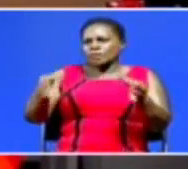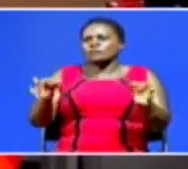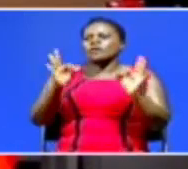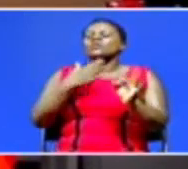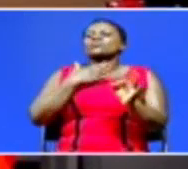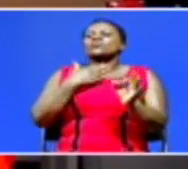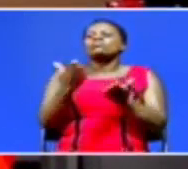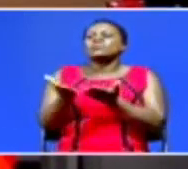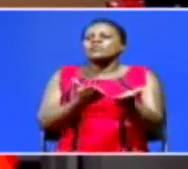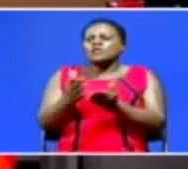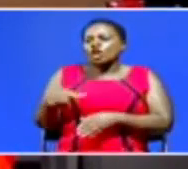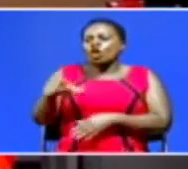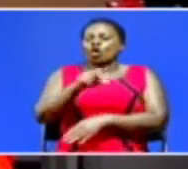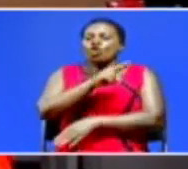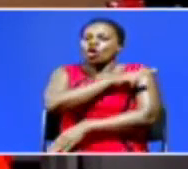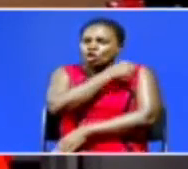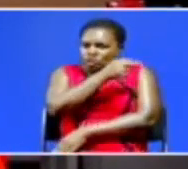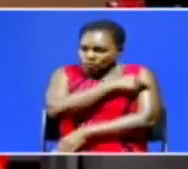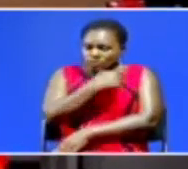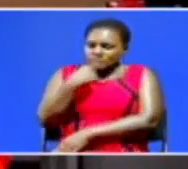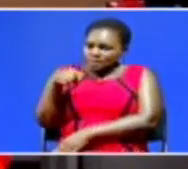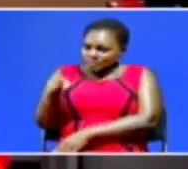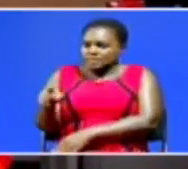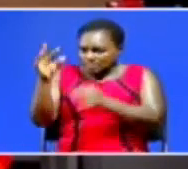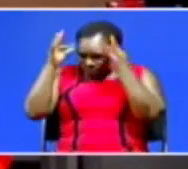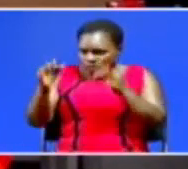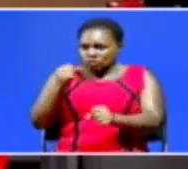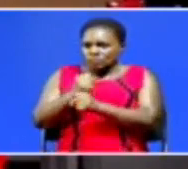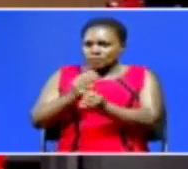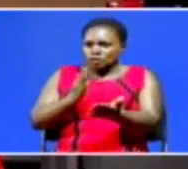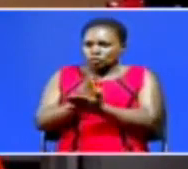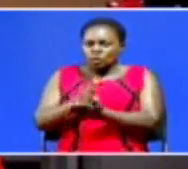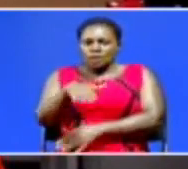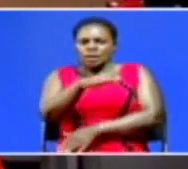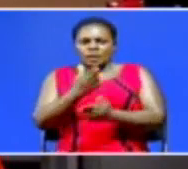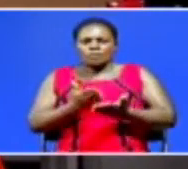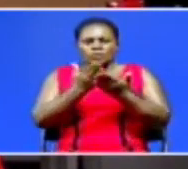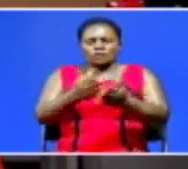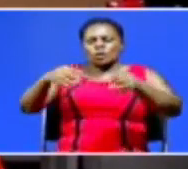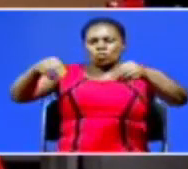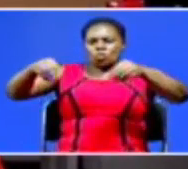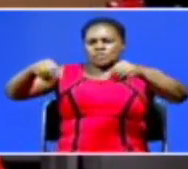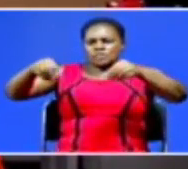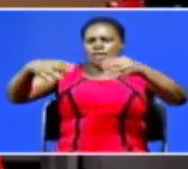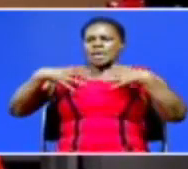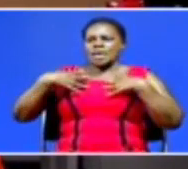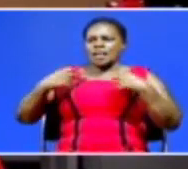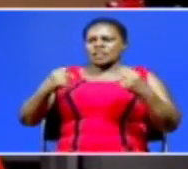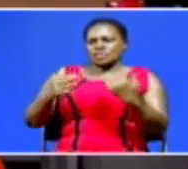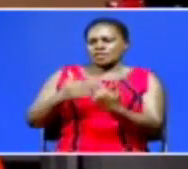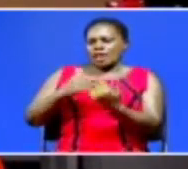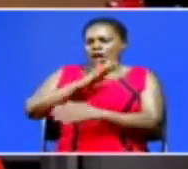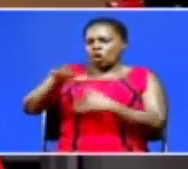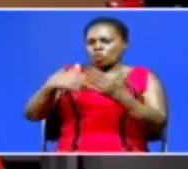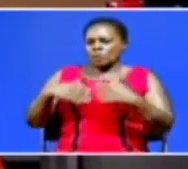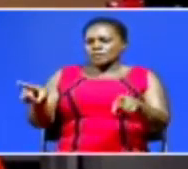seek services in local hospitals, saying such a move will ensure the facilities provide quality health care to all Kenyans.